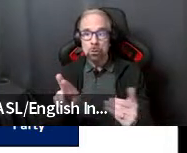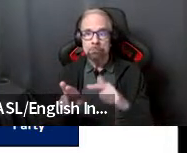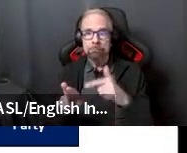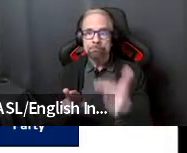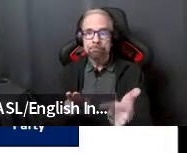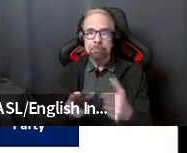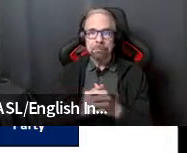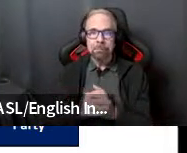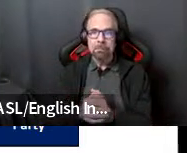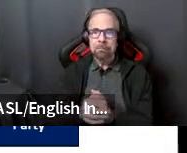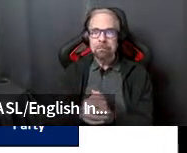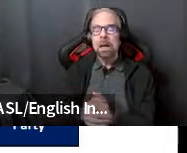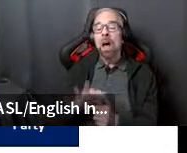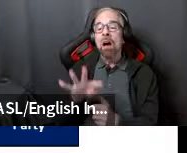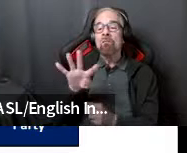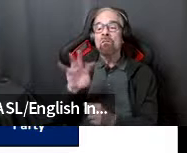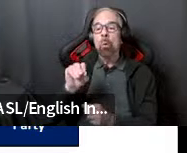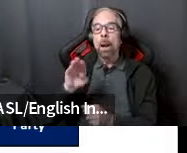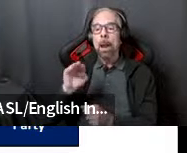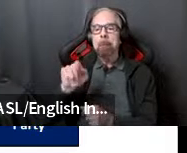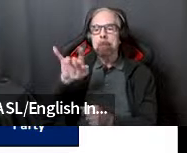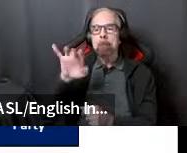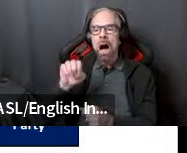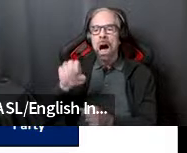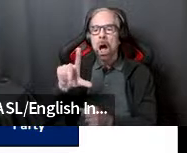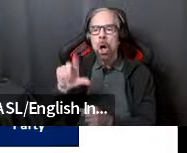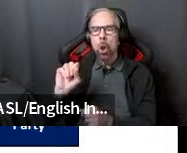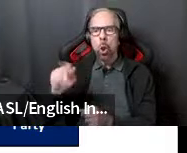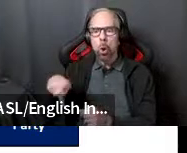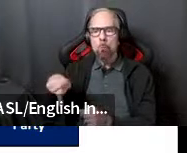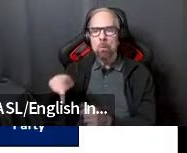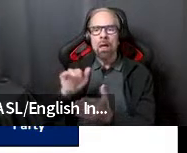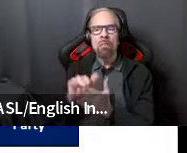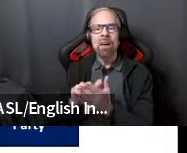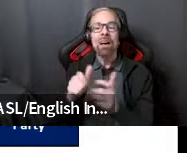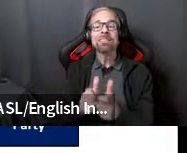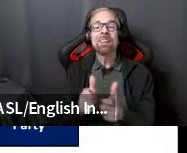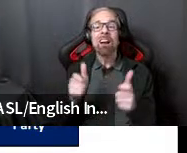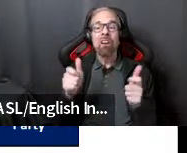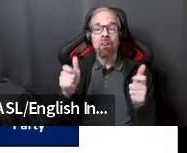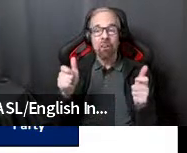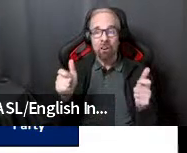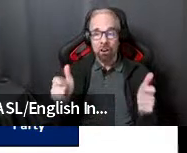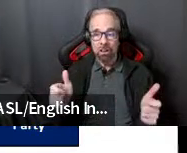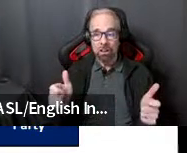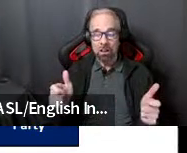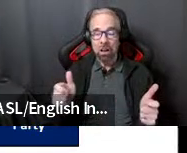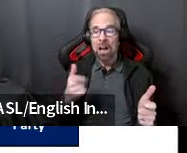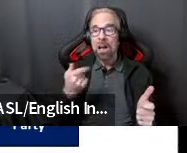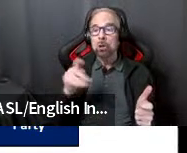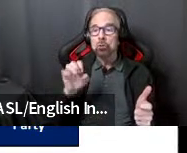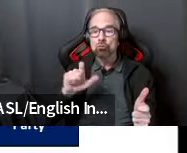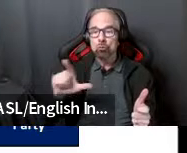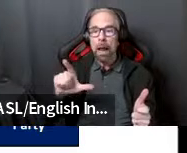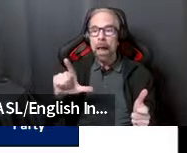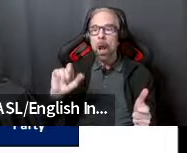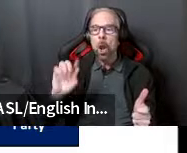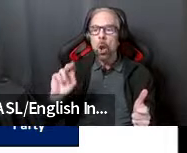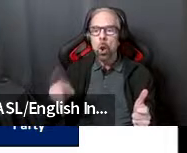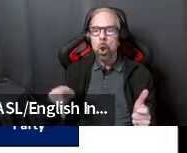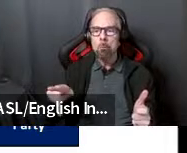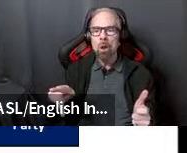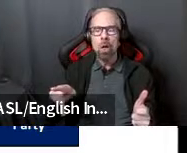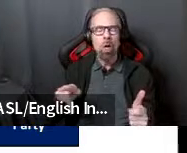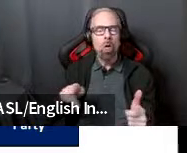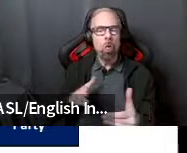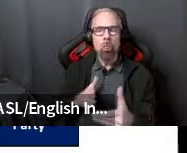Hi, the 40-mile loop is a large trail loop that runs entirely